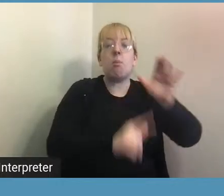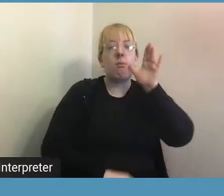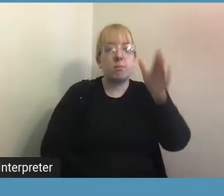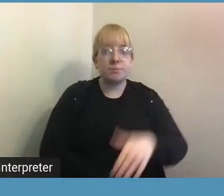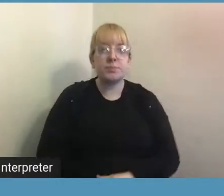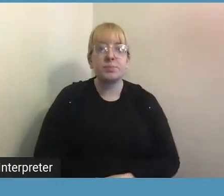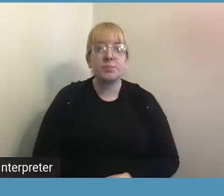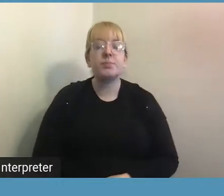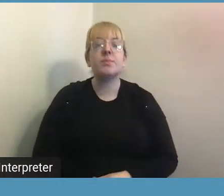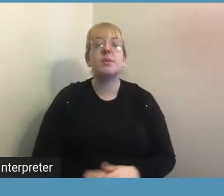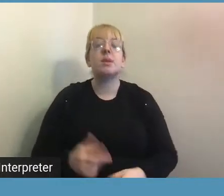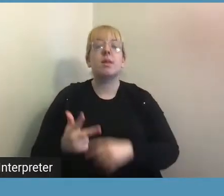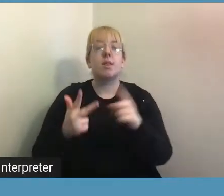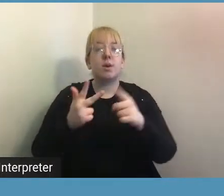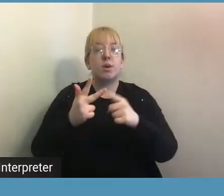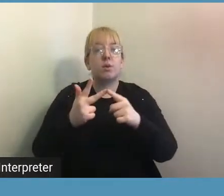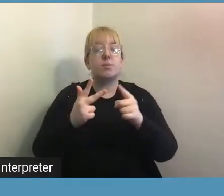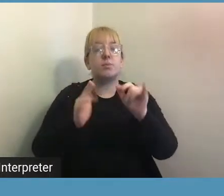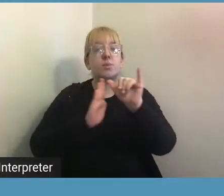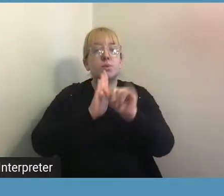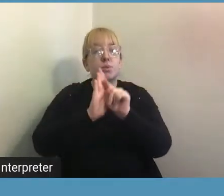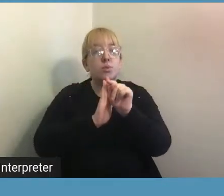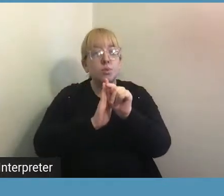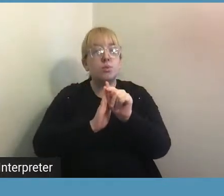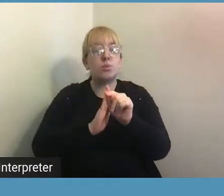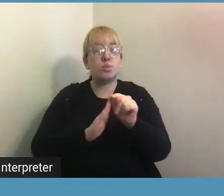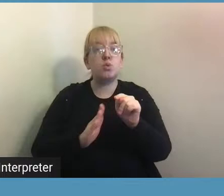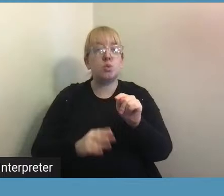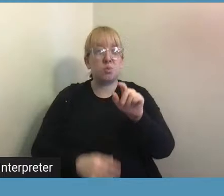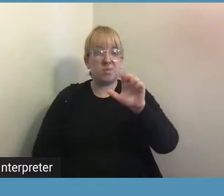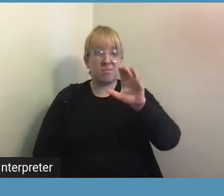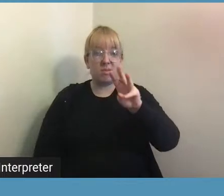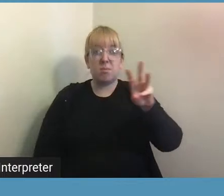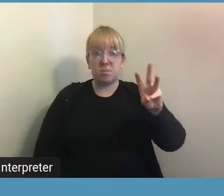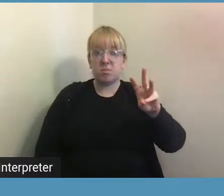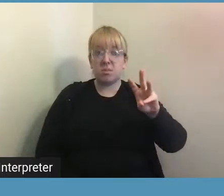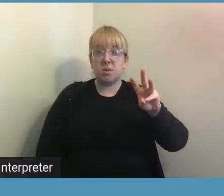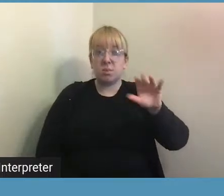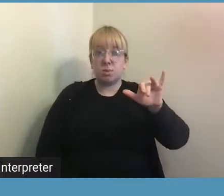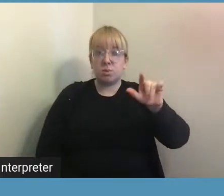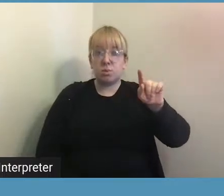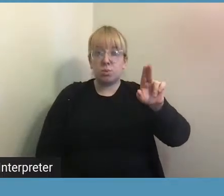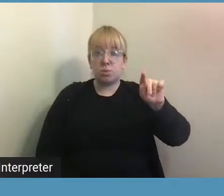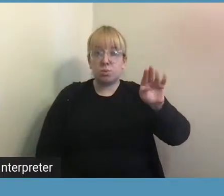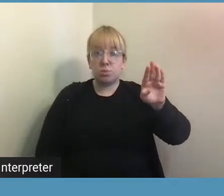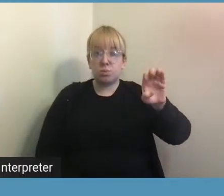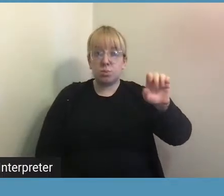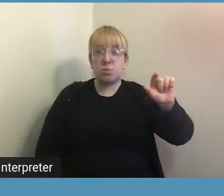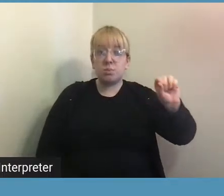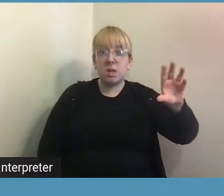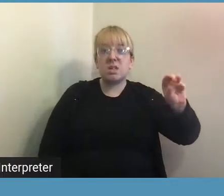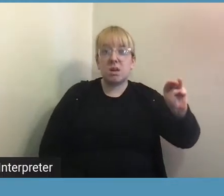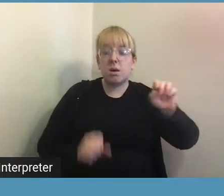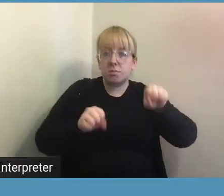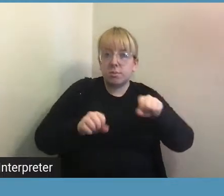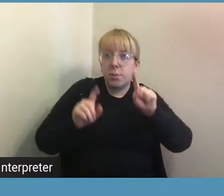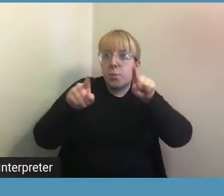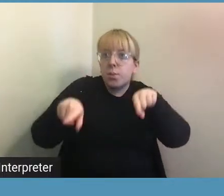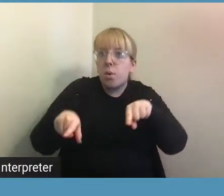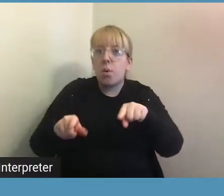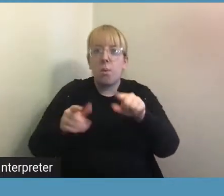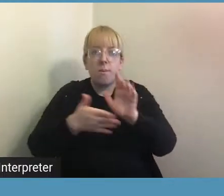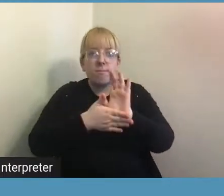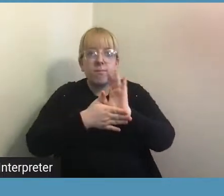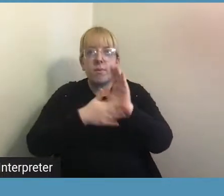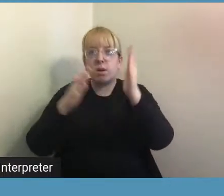box just below the YouTube player on our website with controls to adjust your experience. The best way to continuously